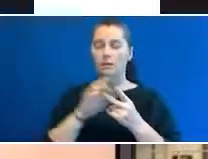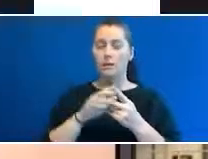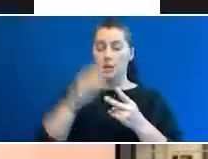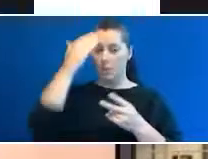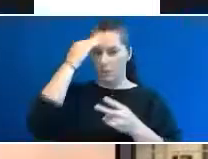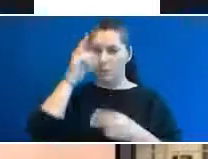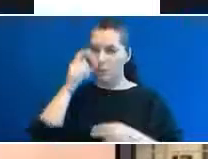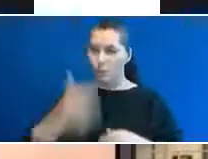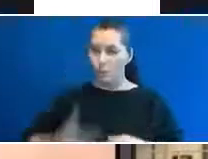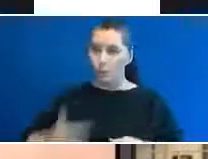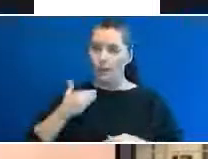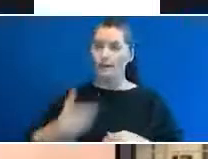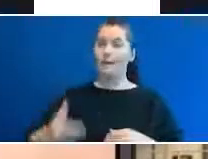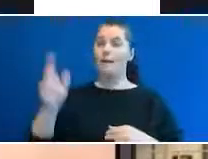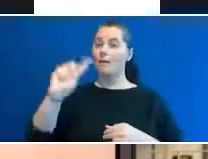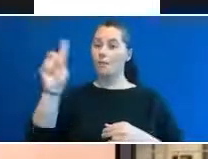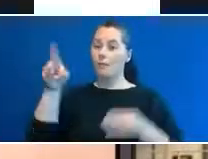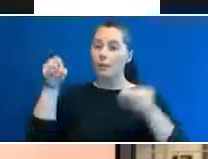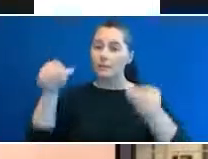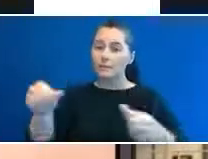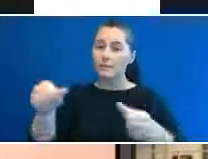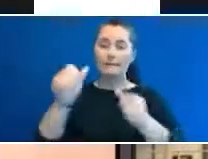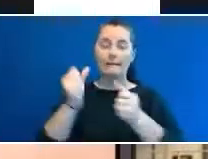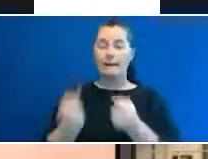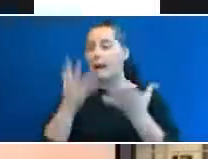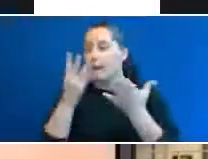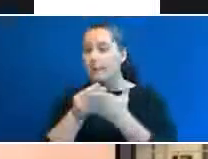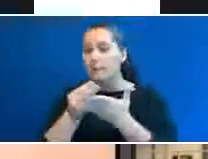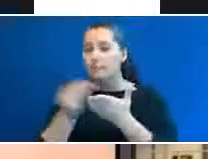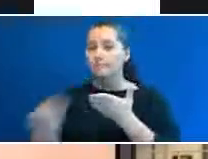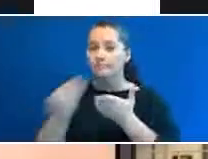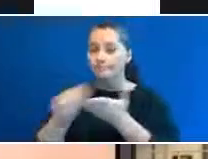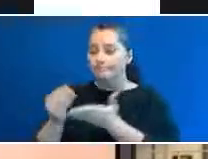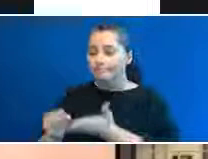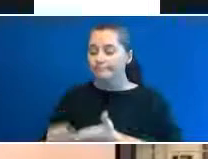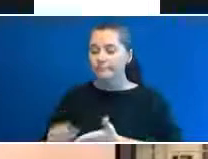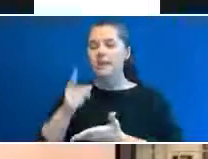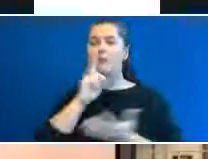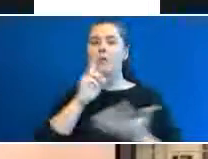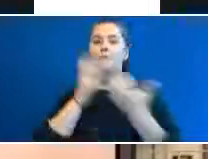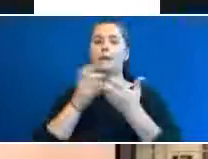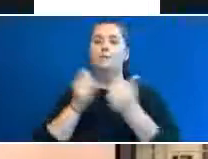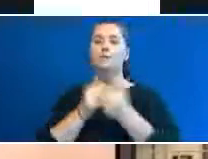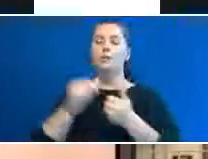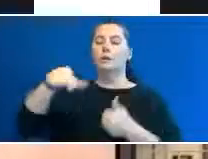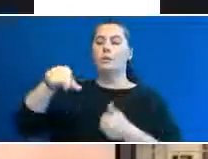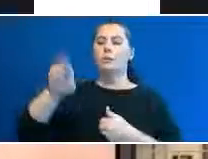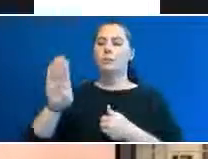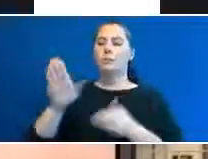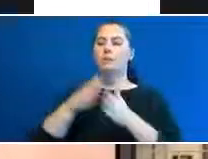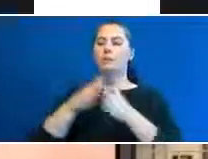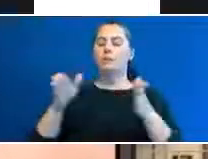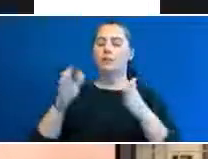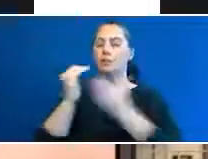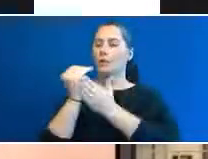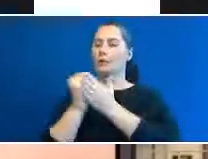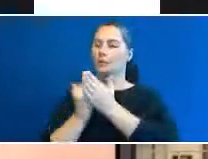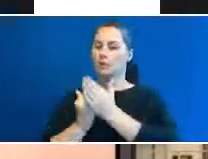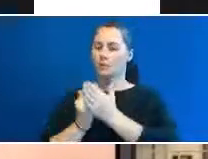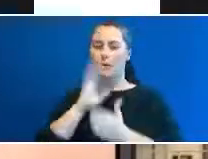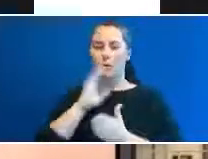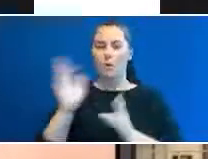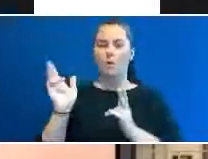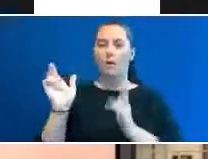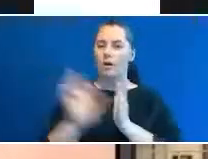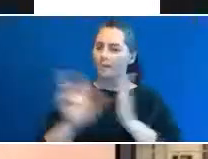where I'm spending and how much I'm spending. And we're going to match this up with your QuickBooks, your general ledger. It's automatically going to pull all that info in for you